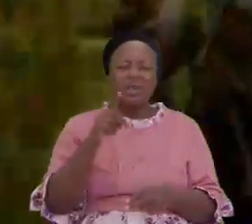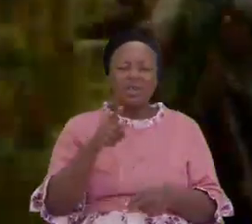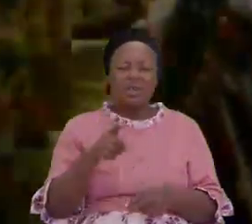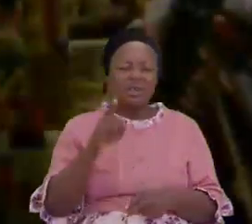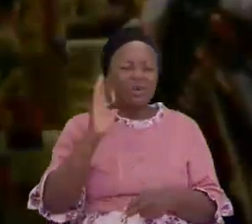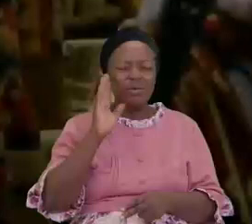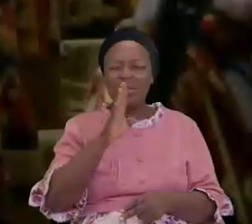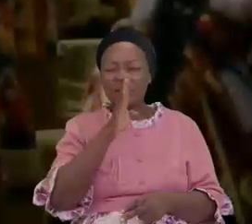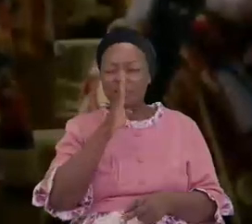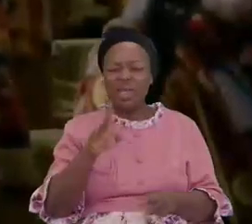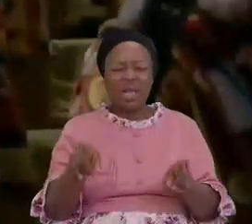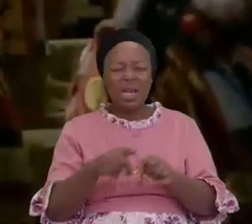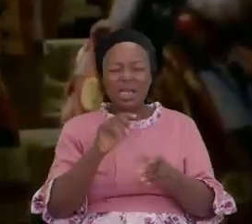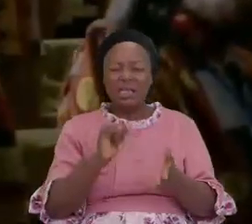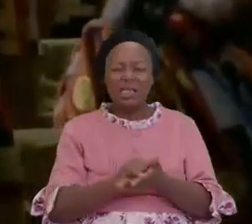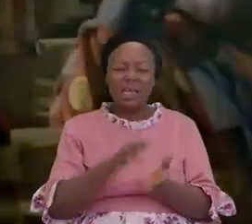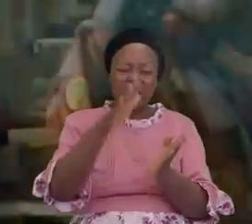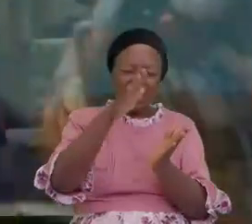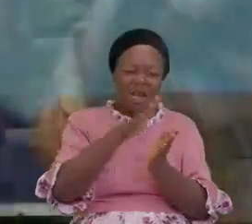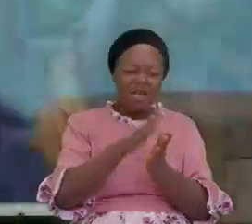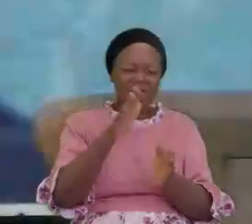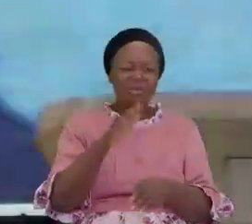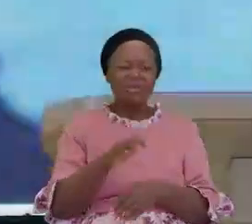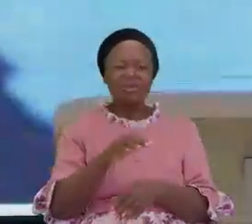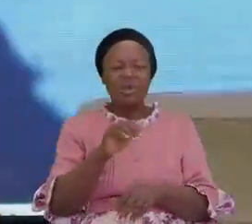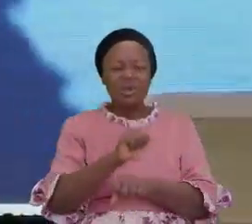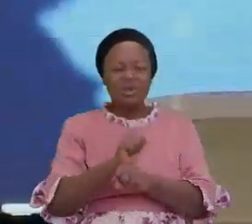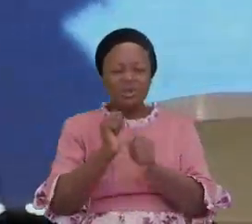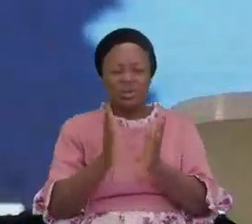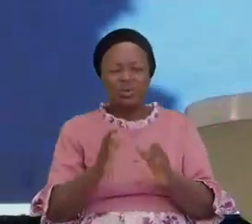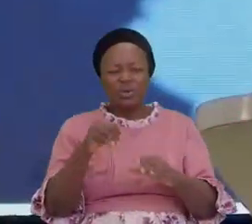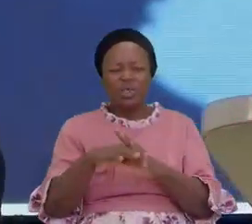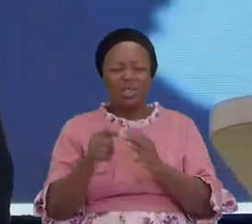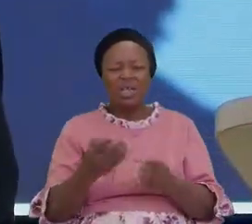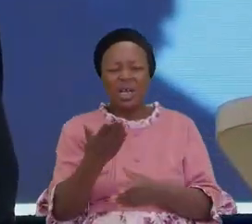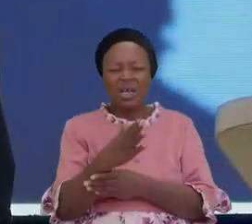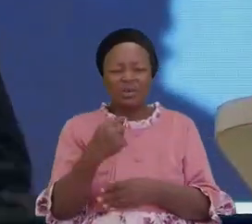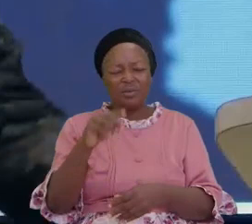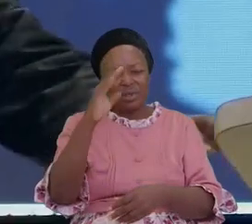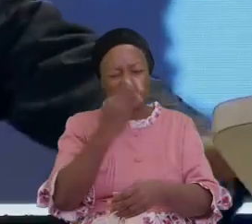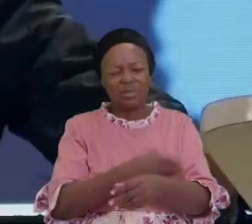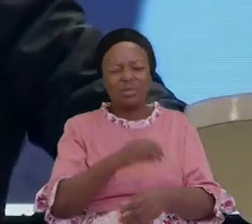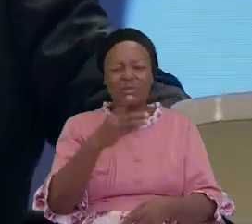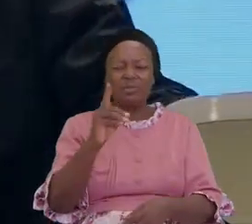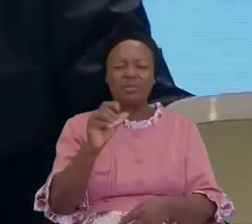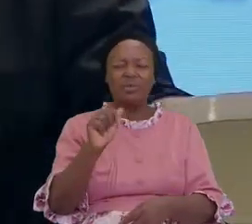You will be like that little stone in the hand of the Son of David.